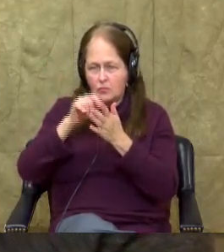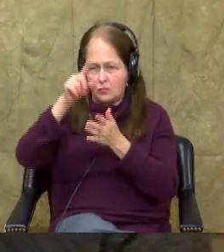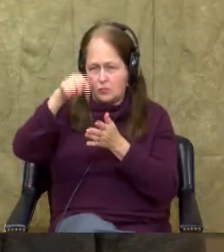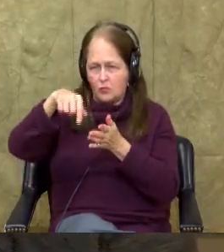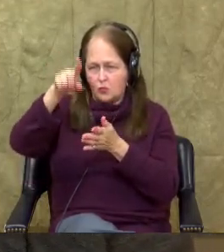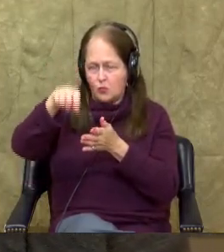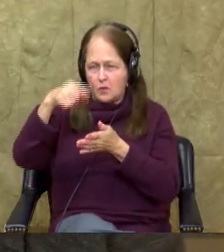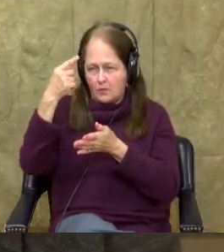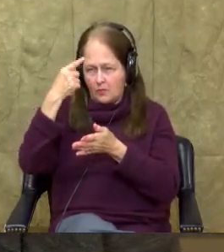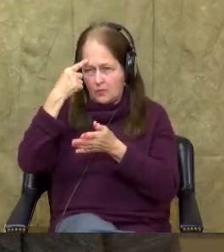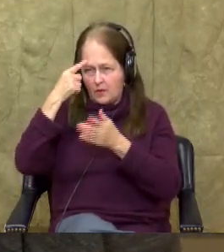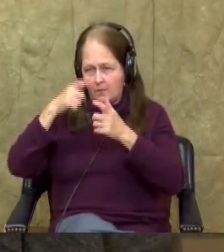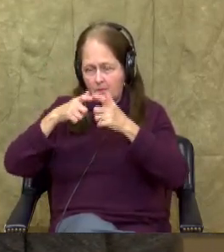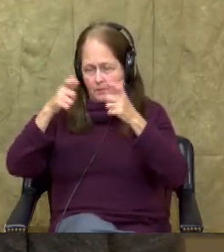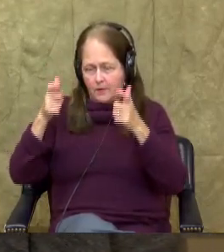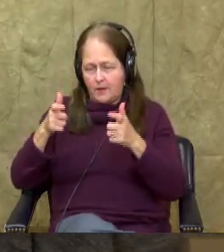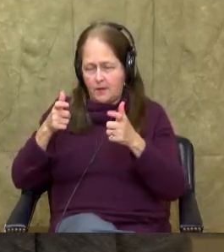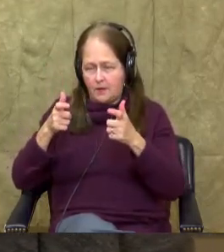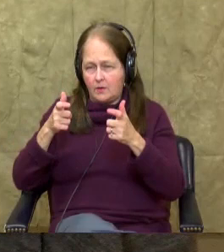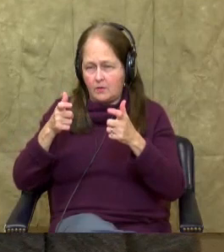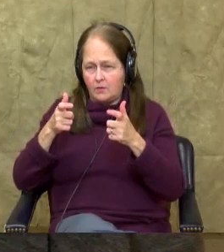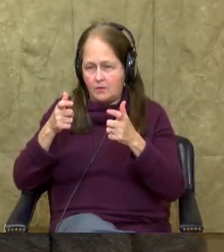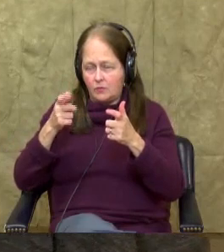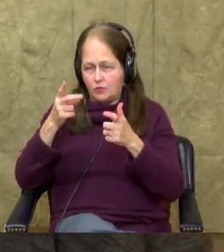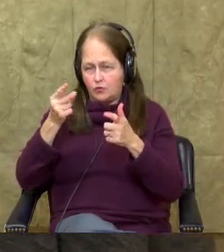which one did you think was bigger to begin with?